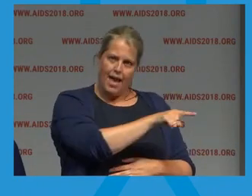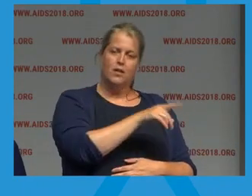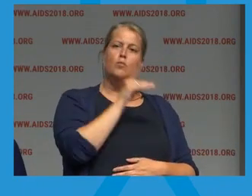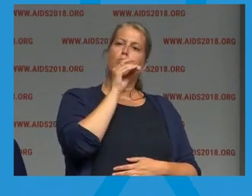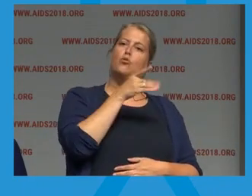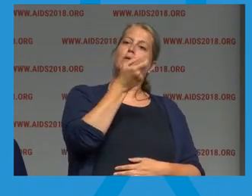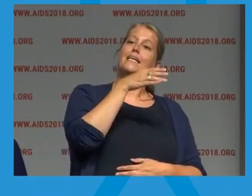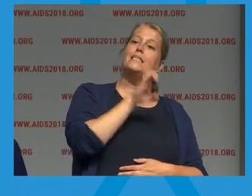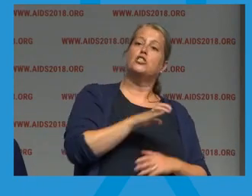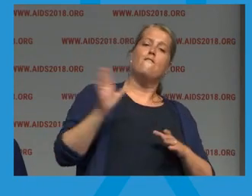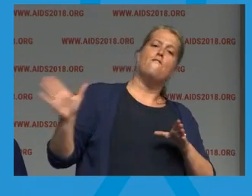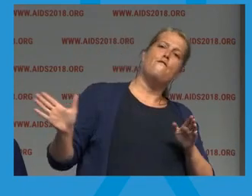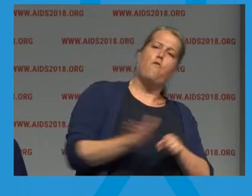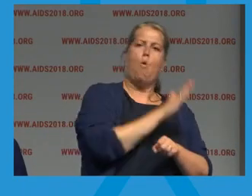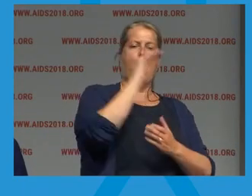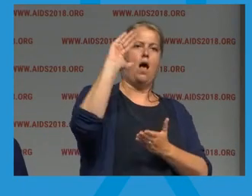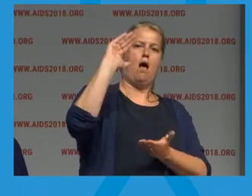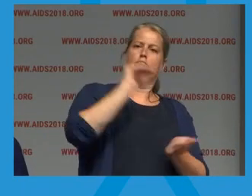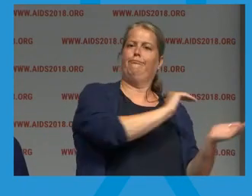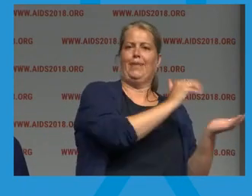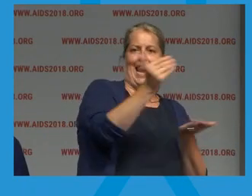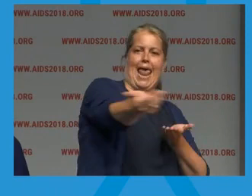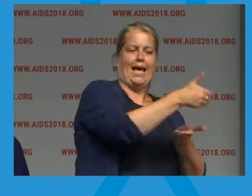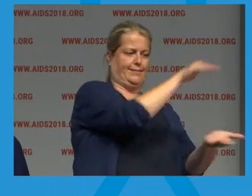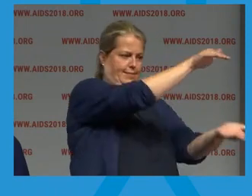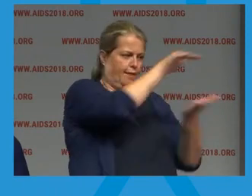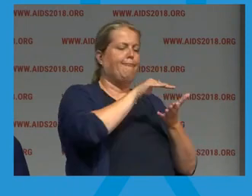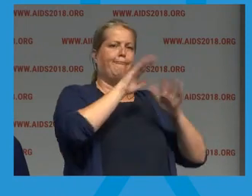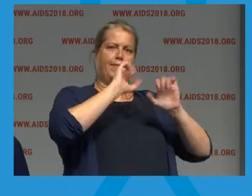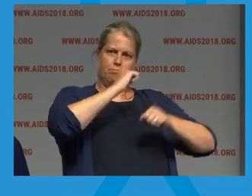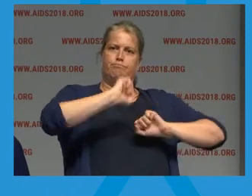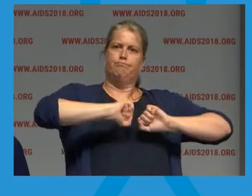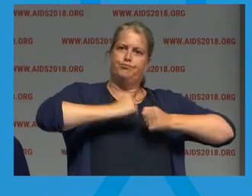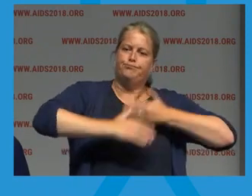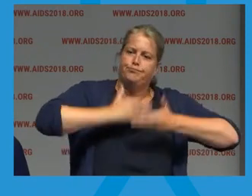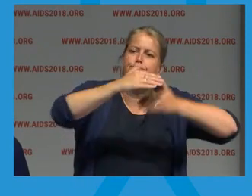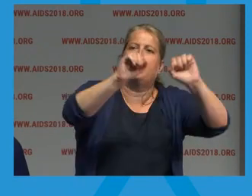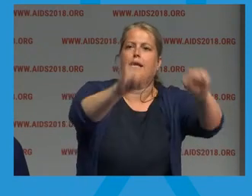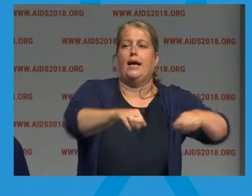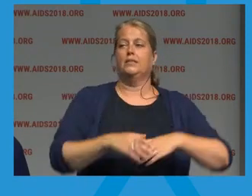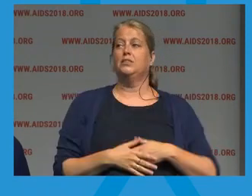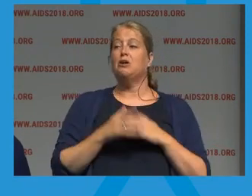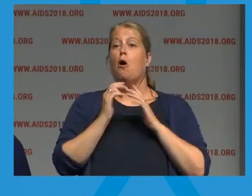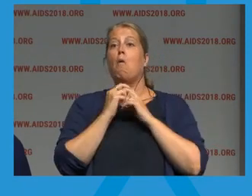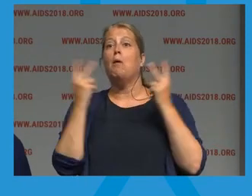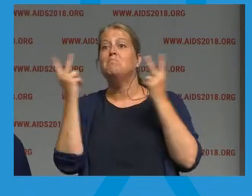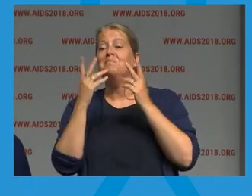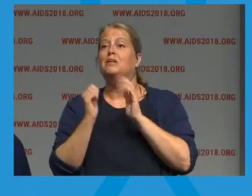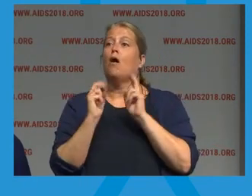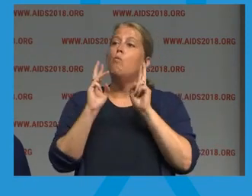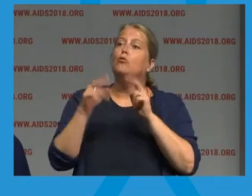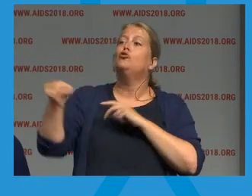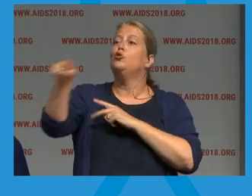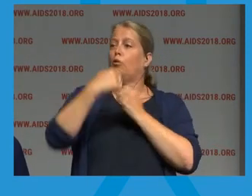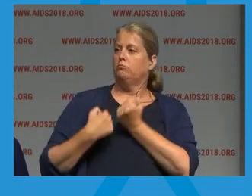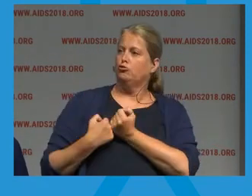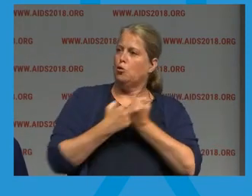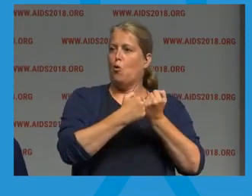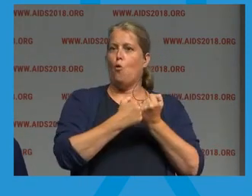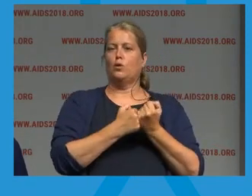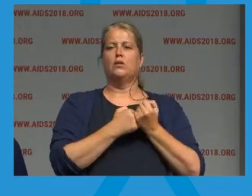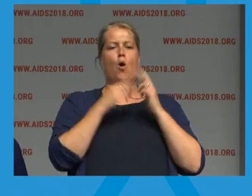to realize. We need your support, and we look to your hearts to help us see Prudence Mabele's legacy